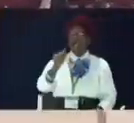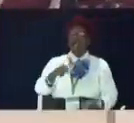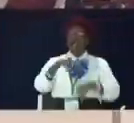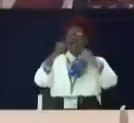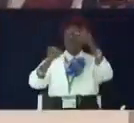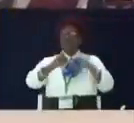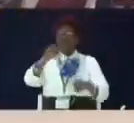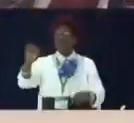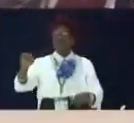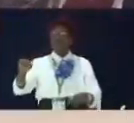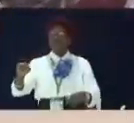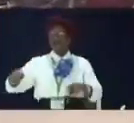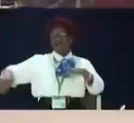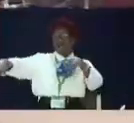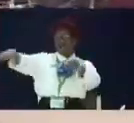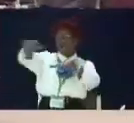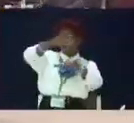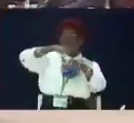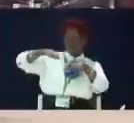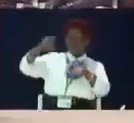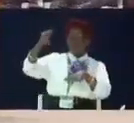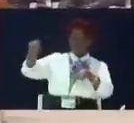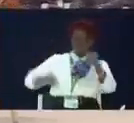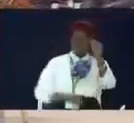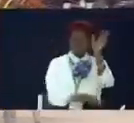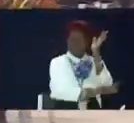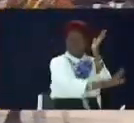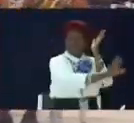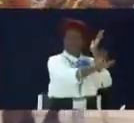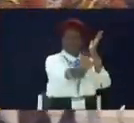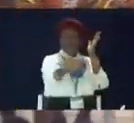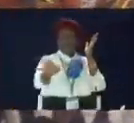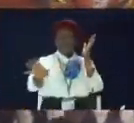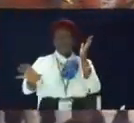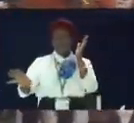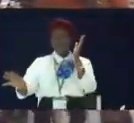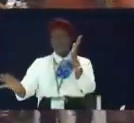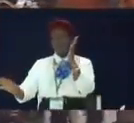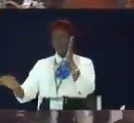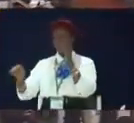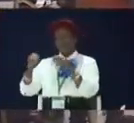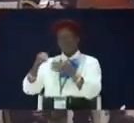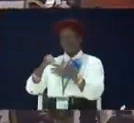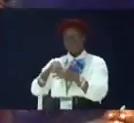I'm going above the shadows